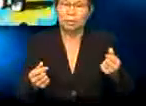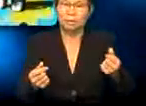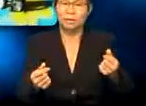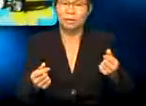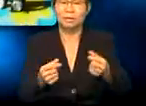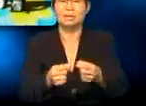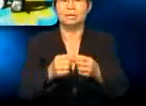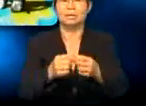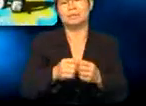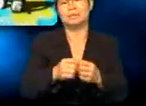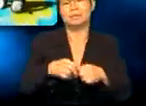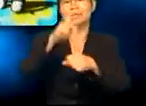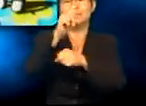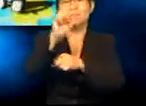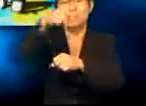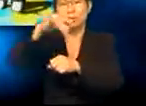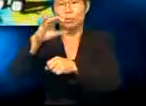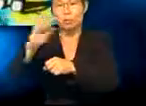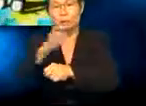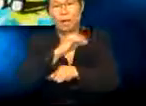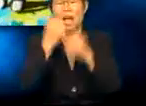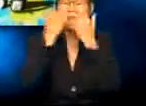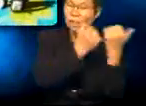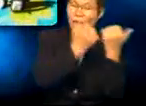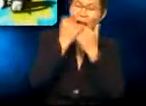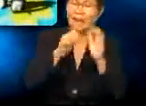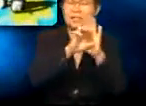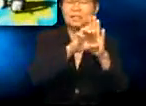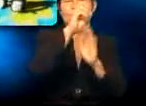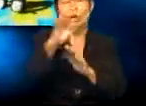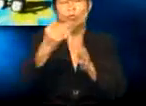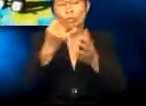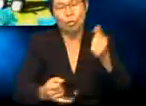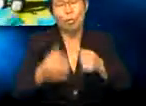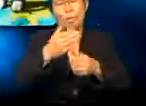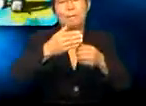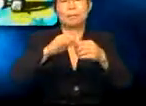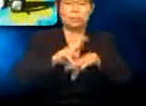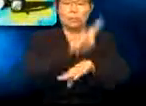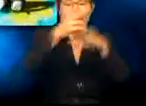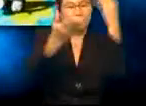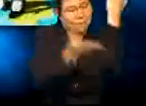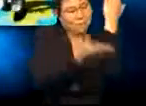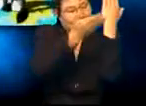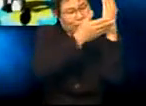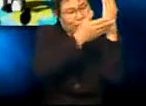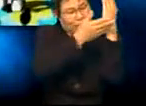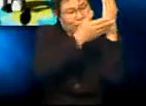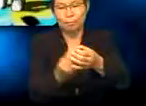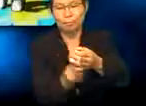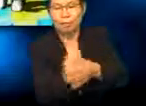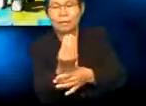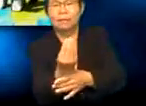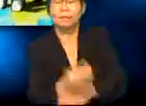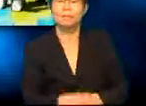The tapioca and sugarcane are also examples of reproduction by stem cuttings.